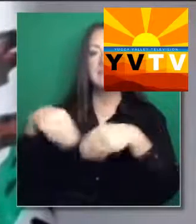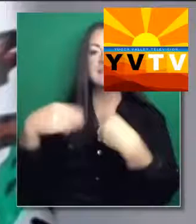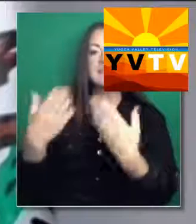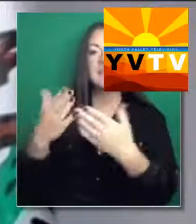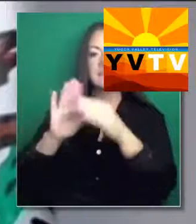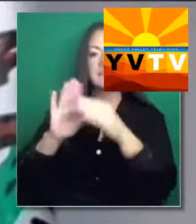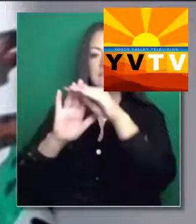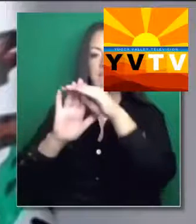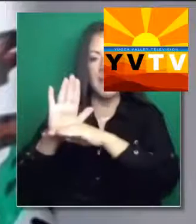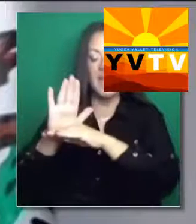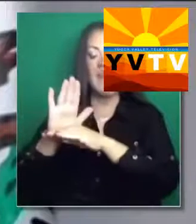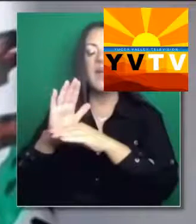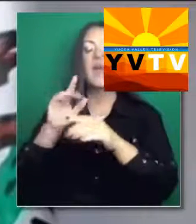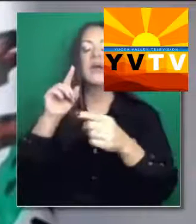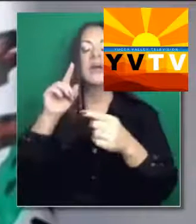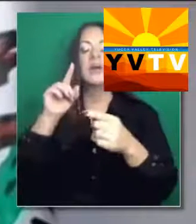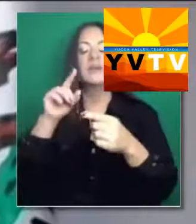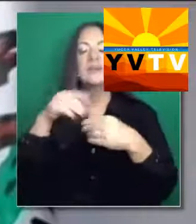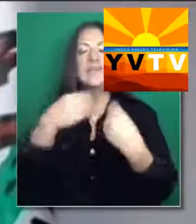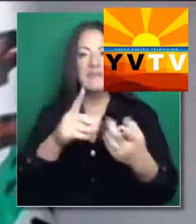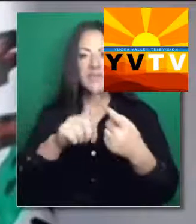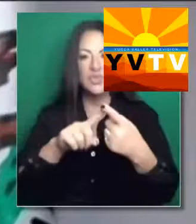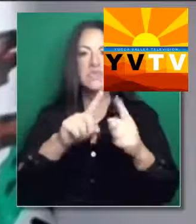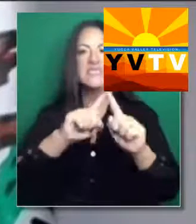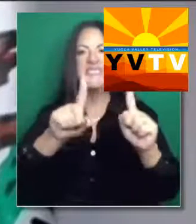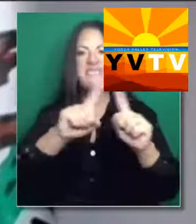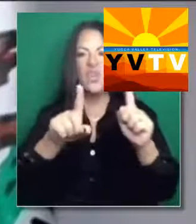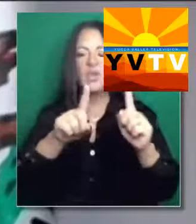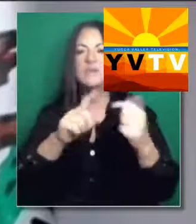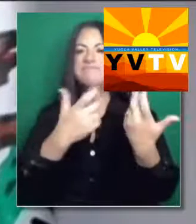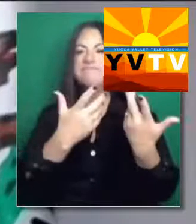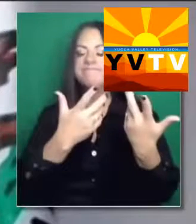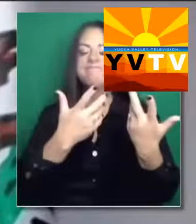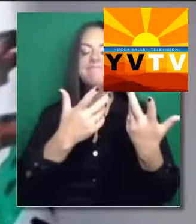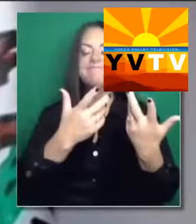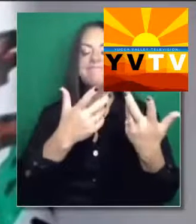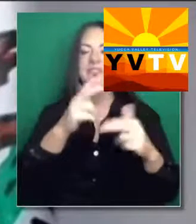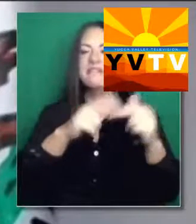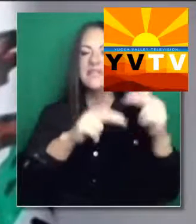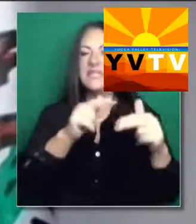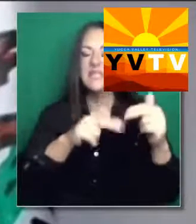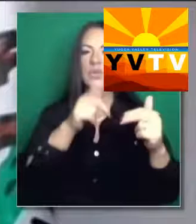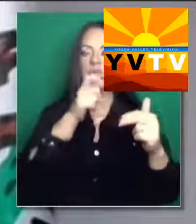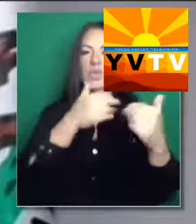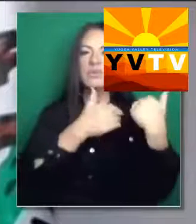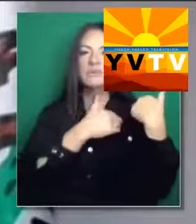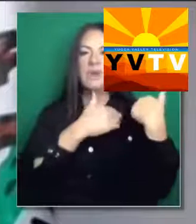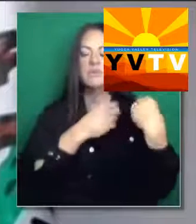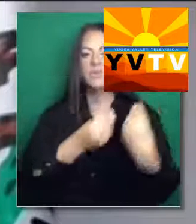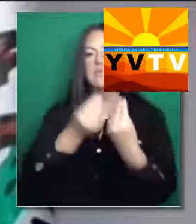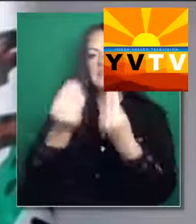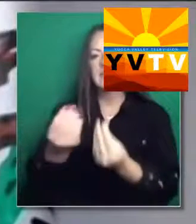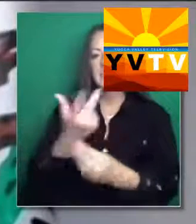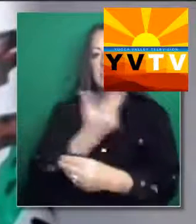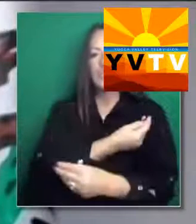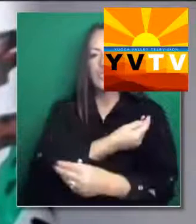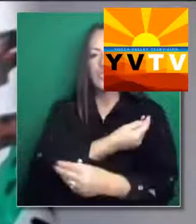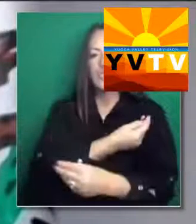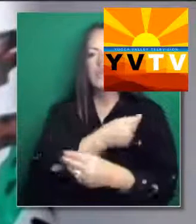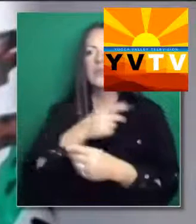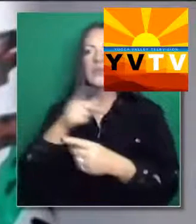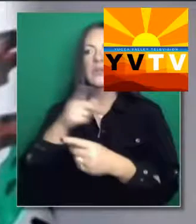to choose a population that fall within those priority groups. They may not be exactly the tier one,